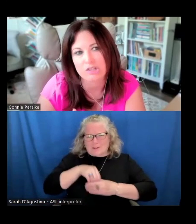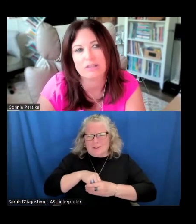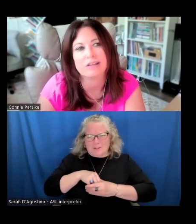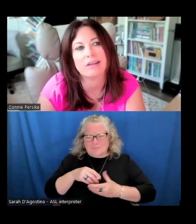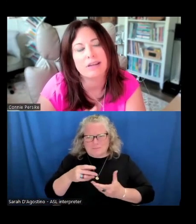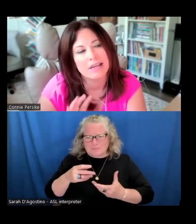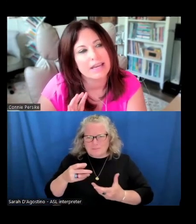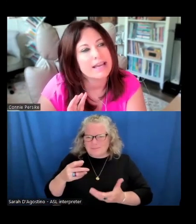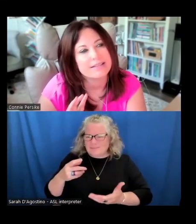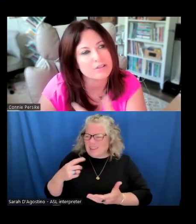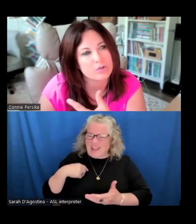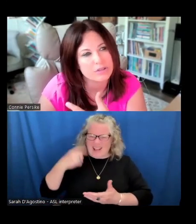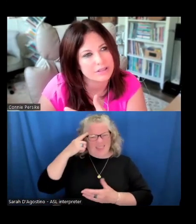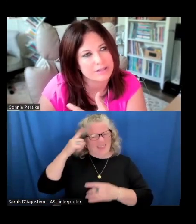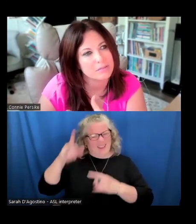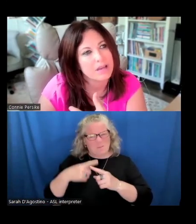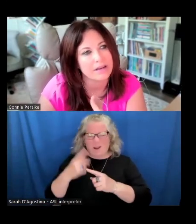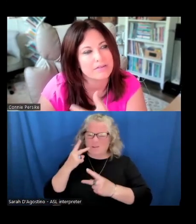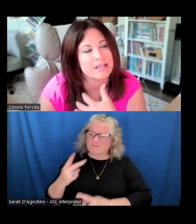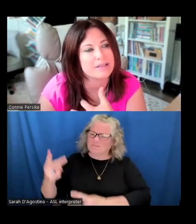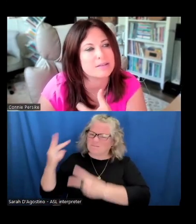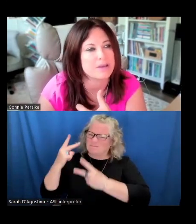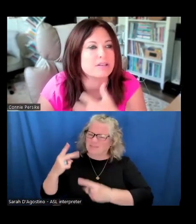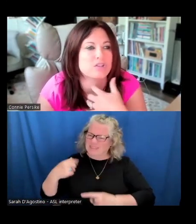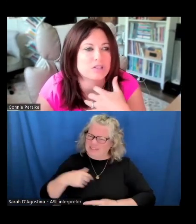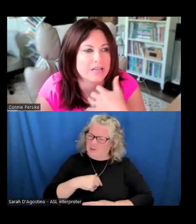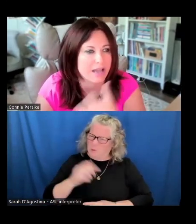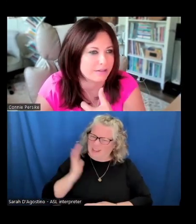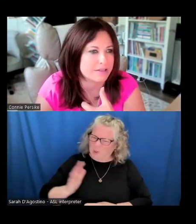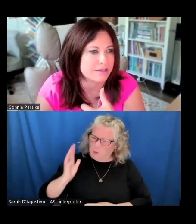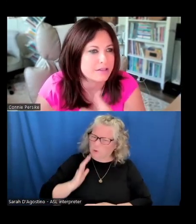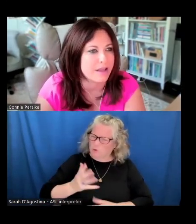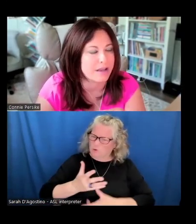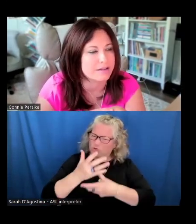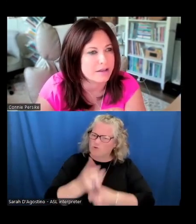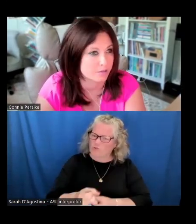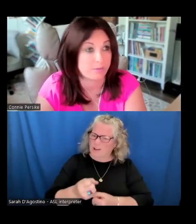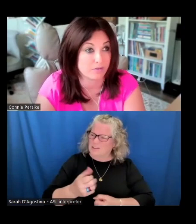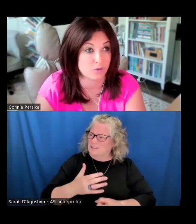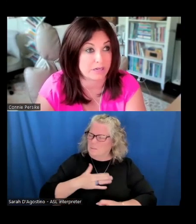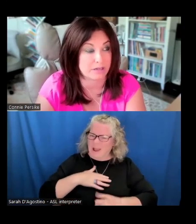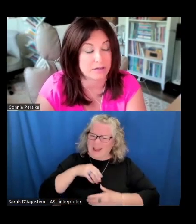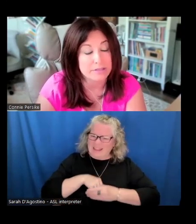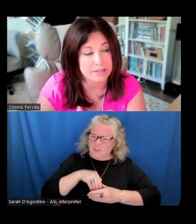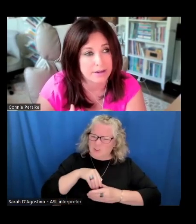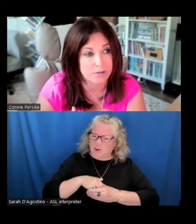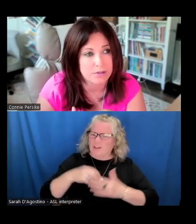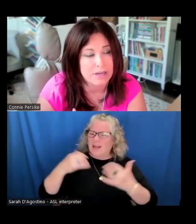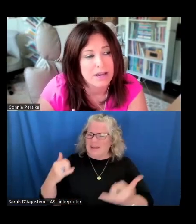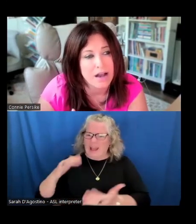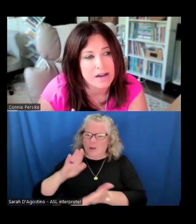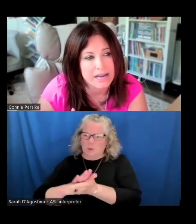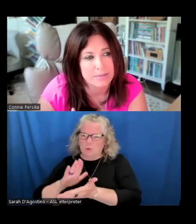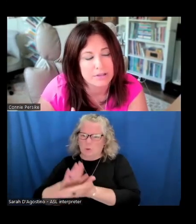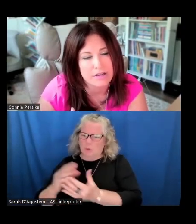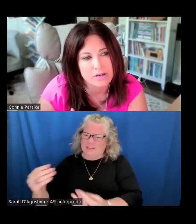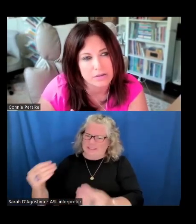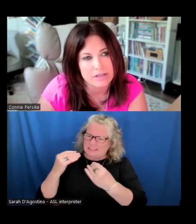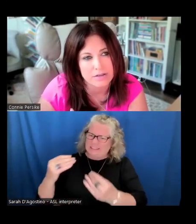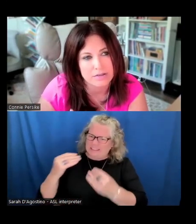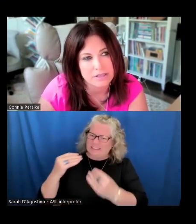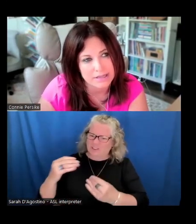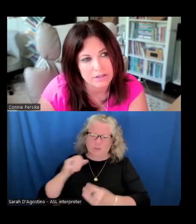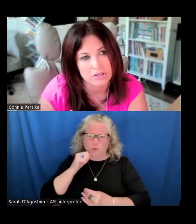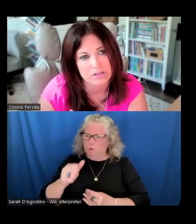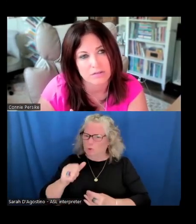us initially? And has the school system kind of sent this message to not listen to that? And that's why we have so many adults now unable to